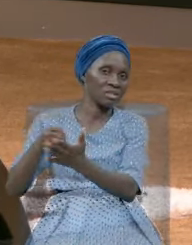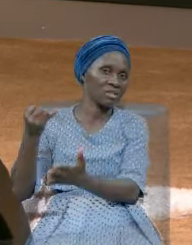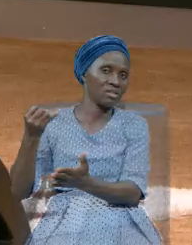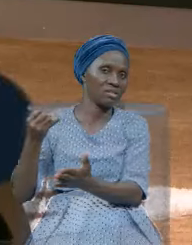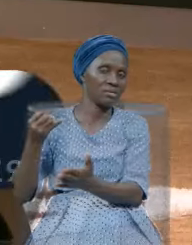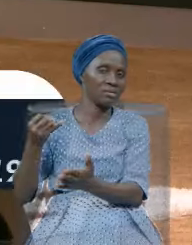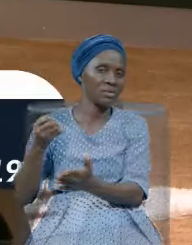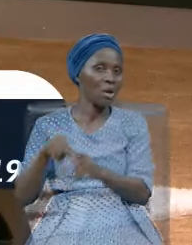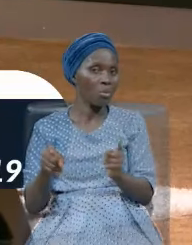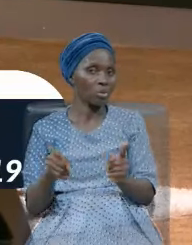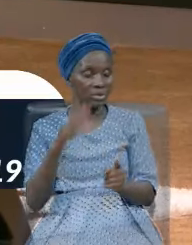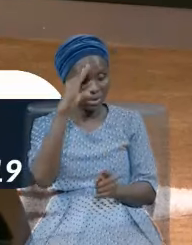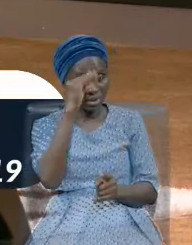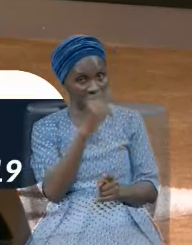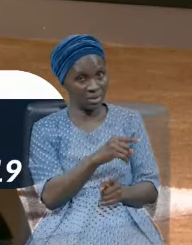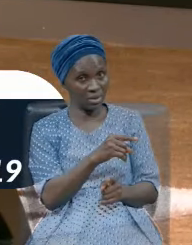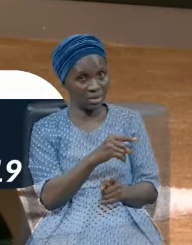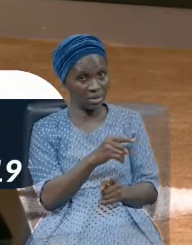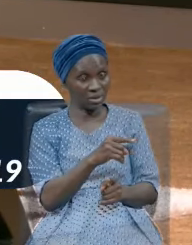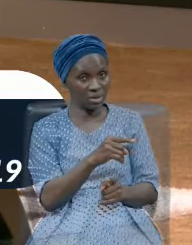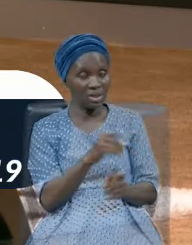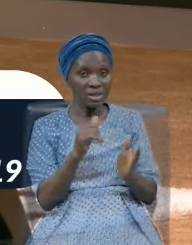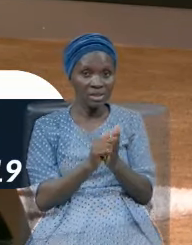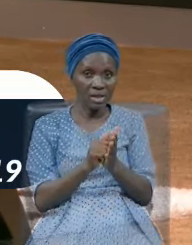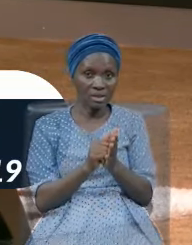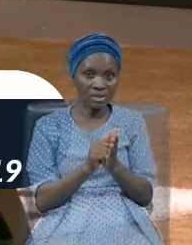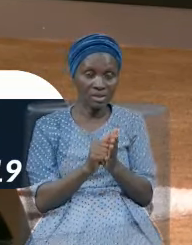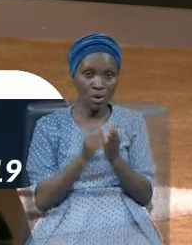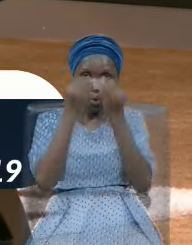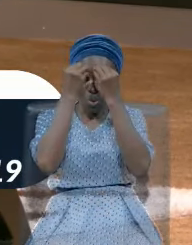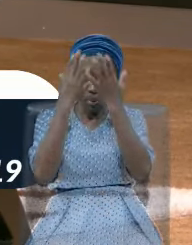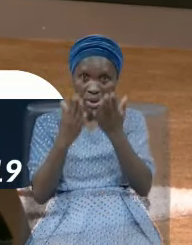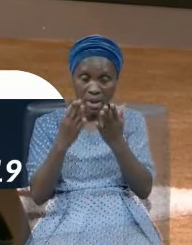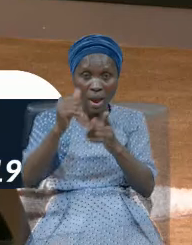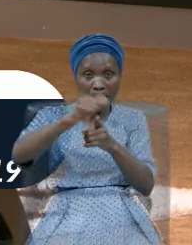he that doeth the will of God